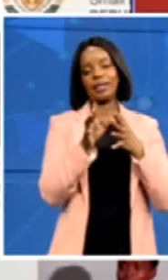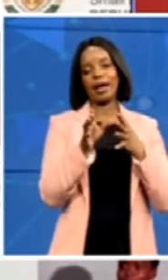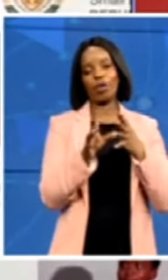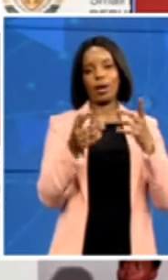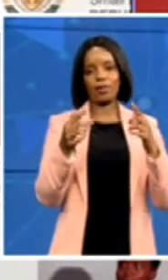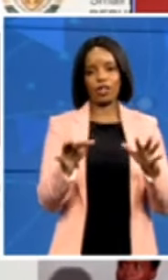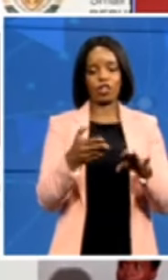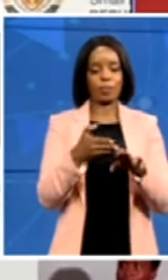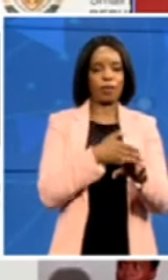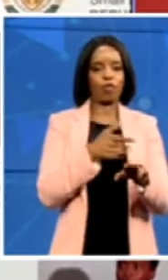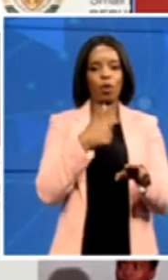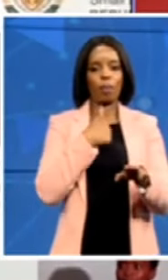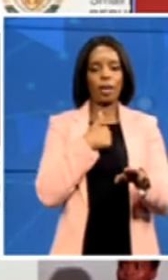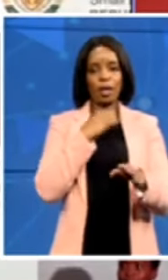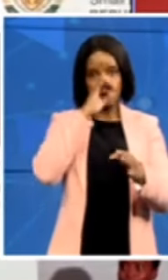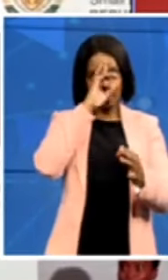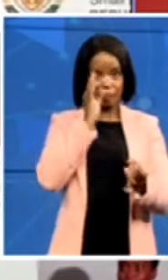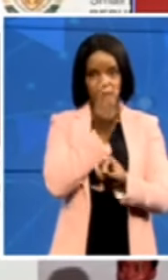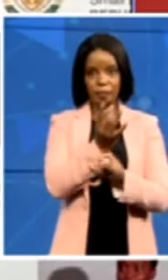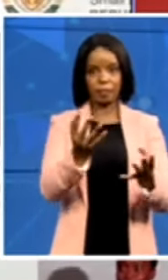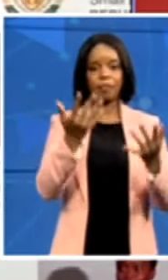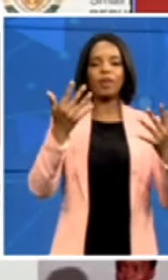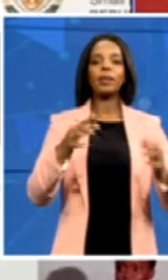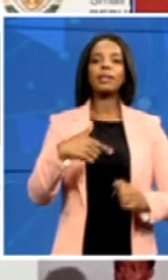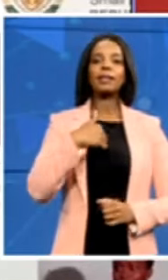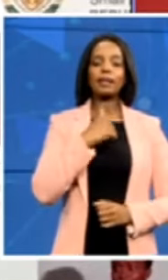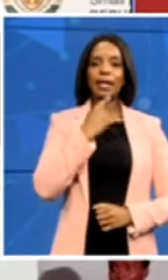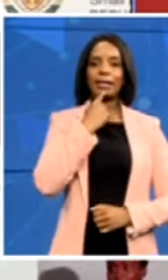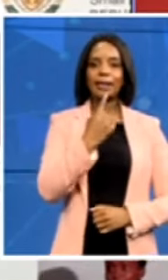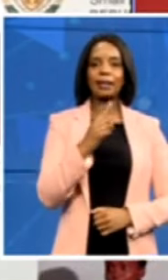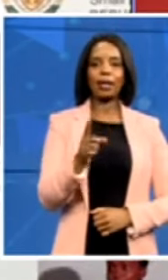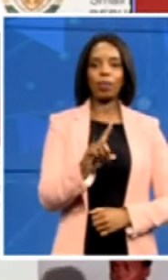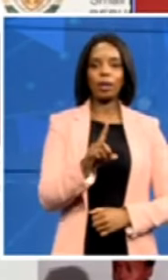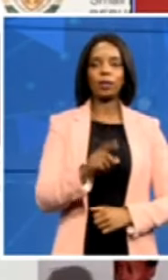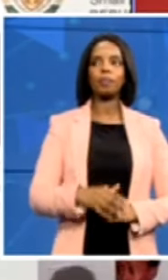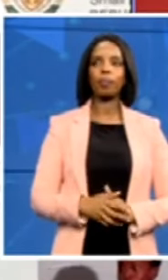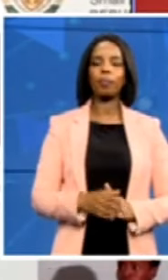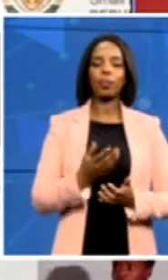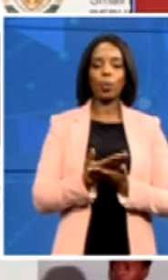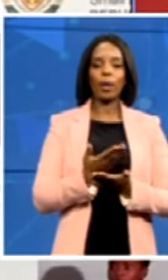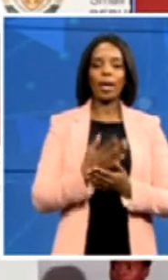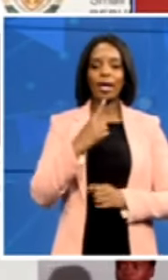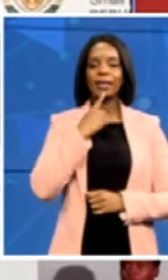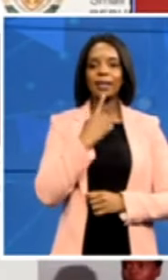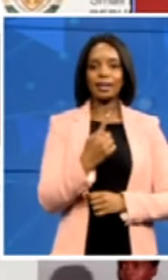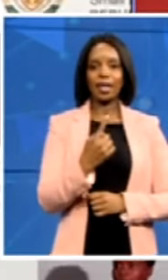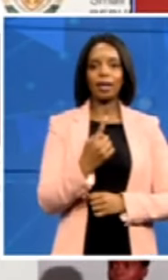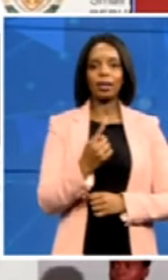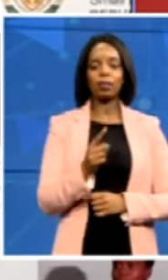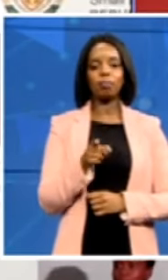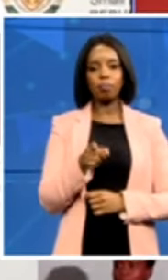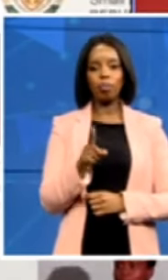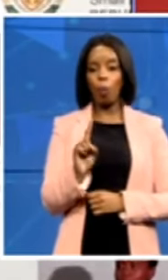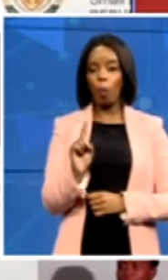a very, you can say three-legged, but it's not only the Department of Small Businesses that has